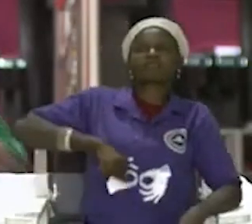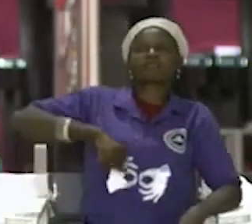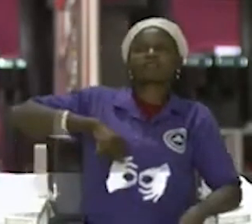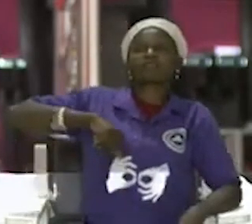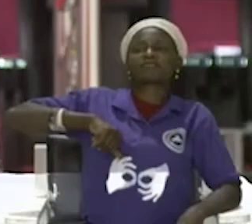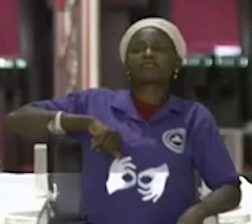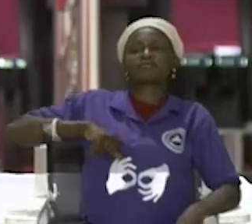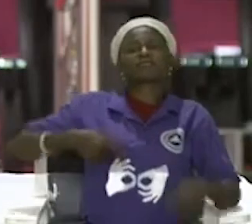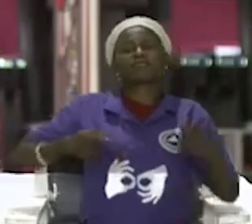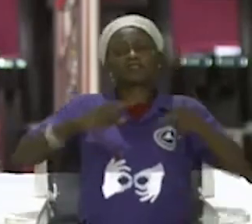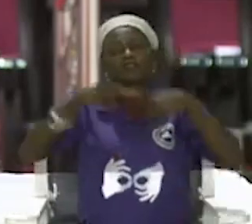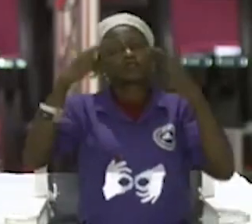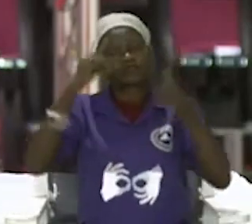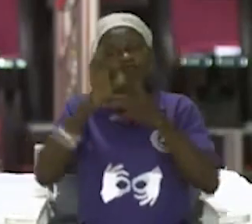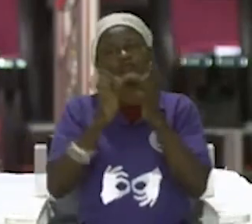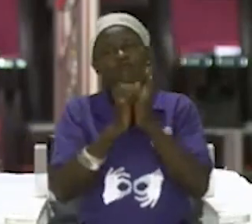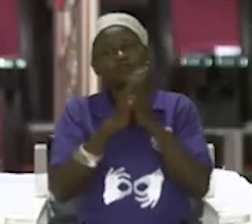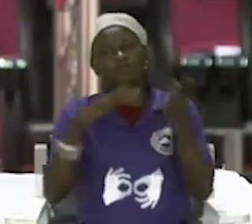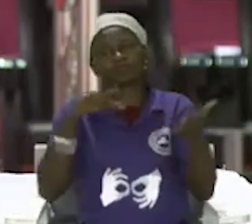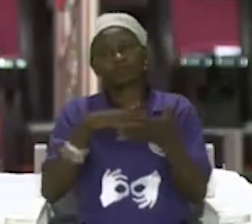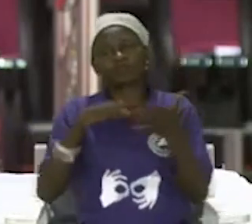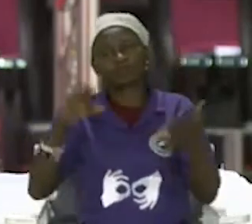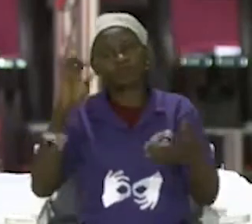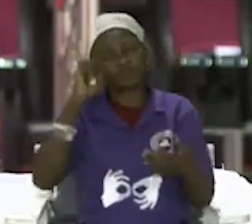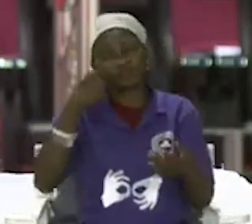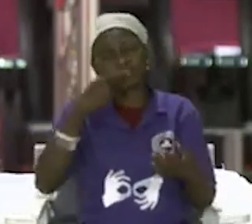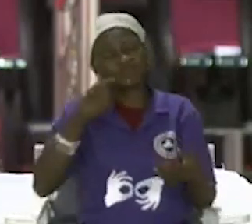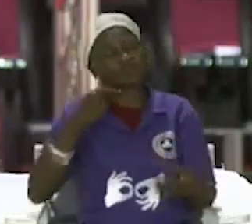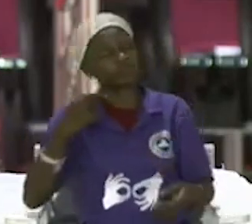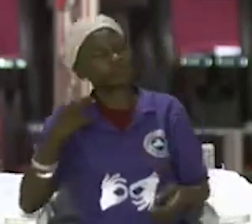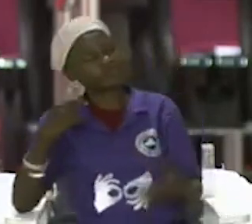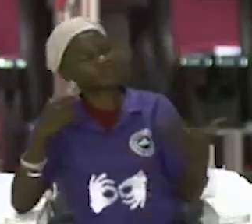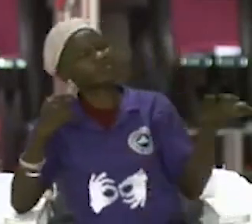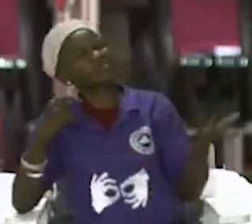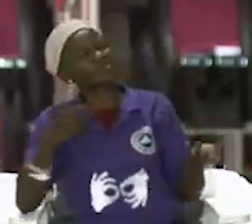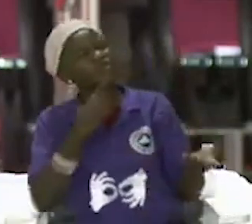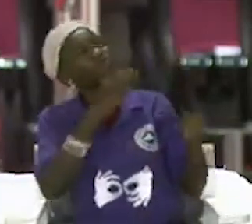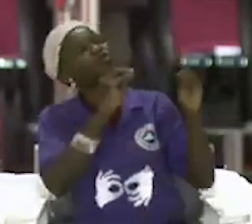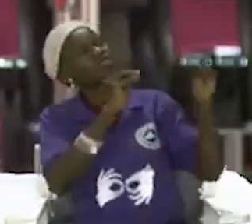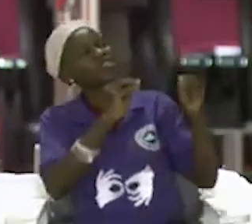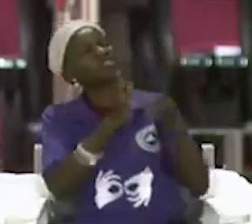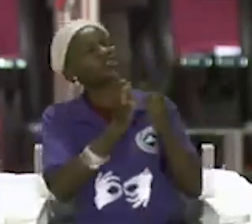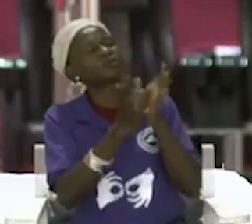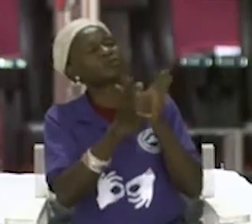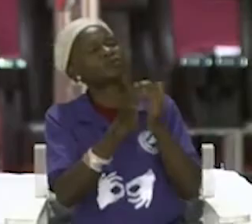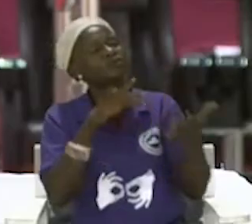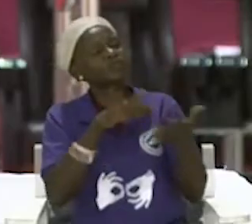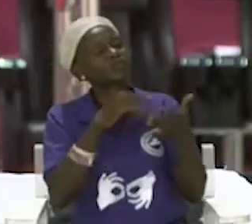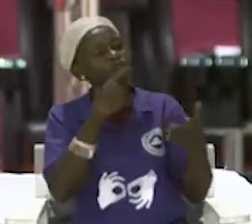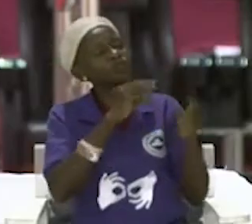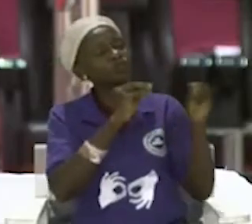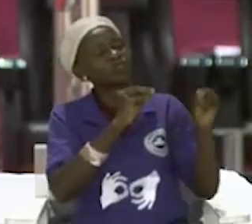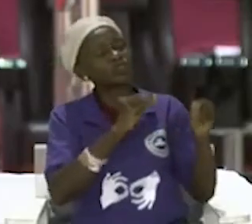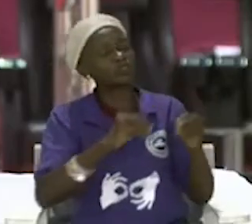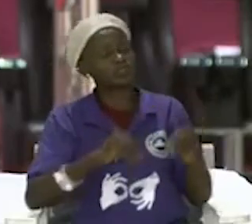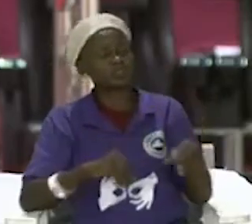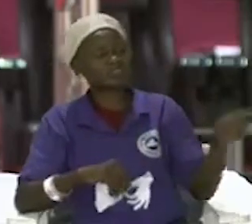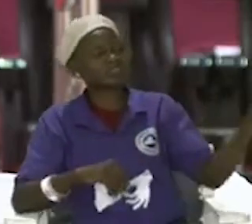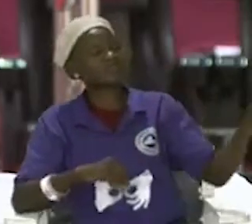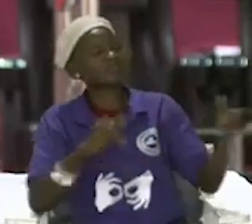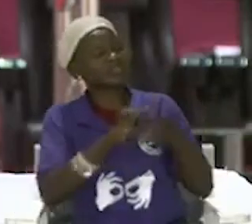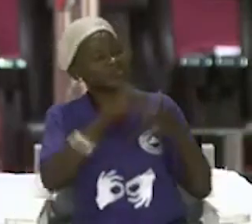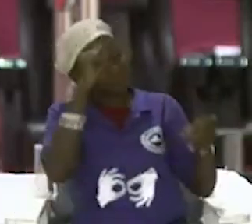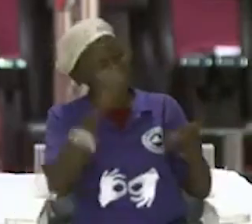"Let's go for Bible study." Brother Sam will say, "Who is going to teach?" "Oh, Brother so-and-so will be